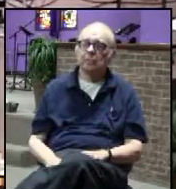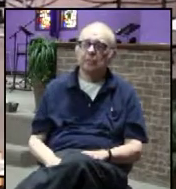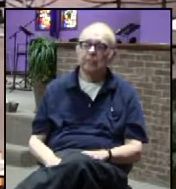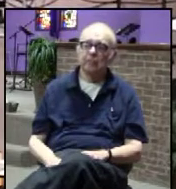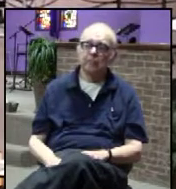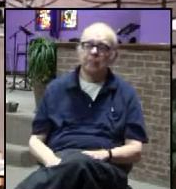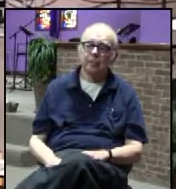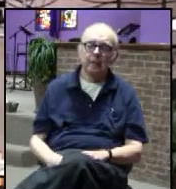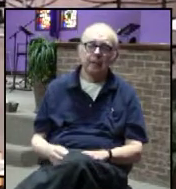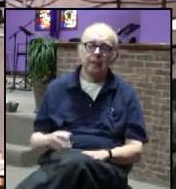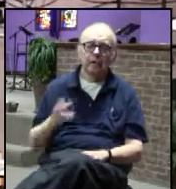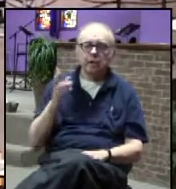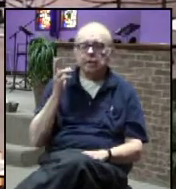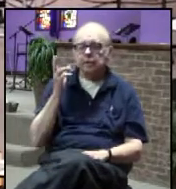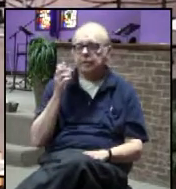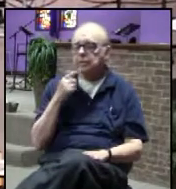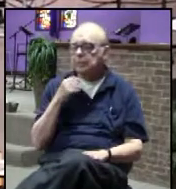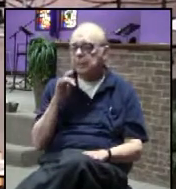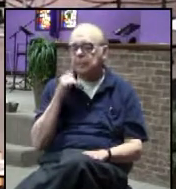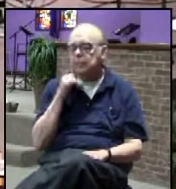Did you hear what Susie said today?